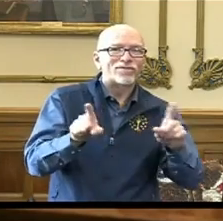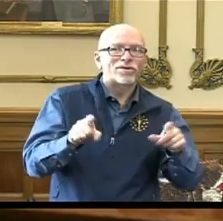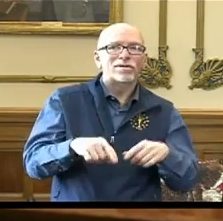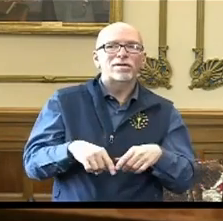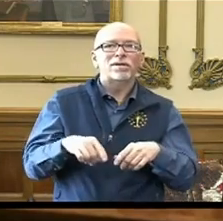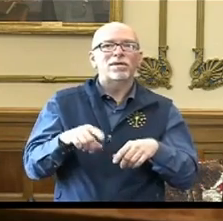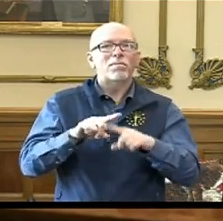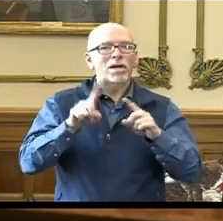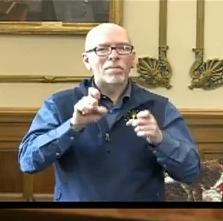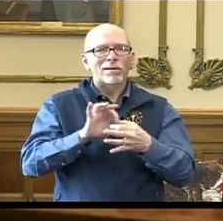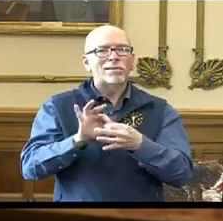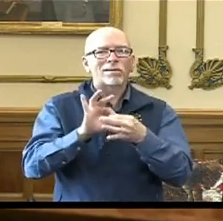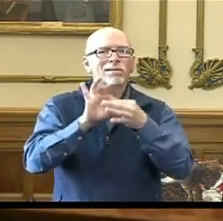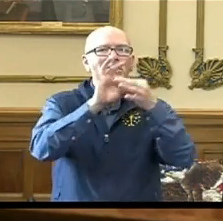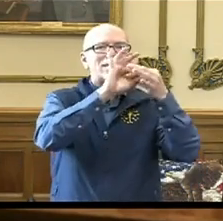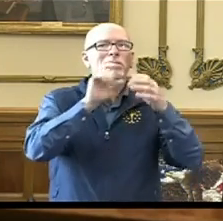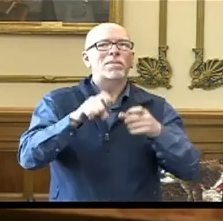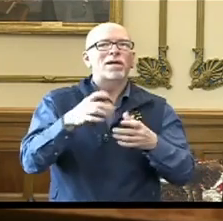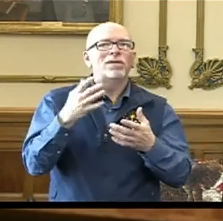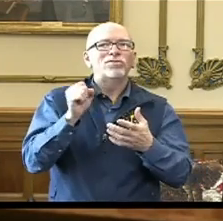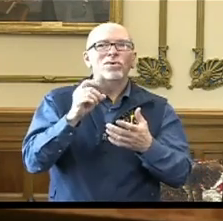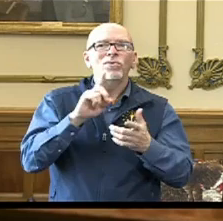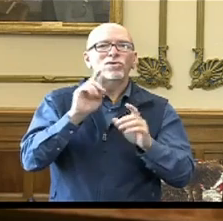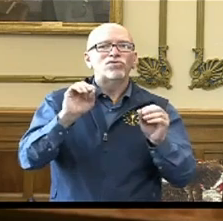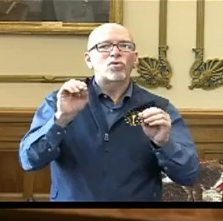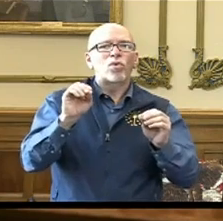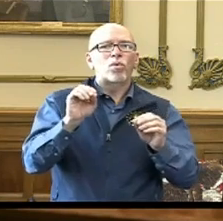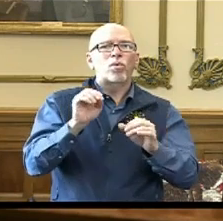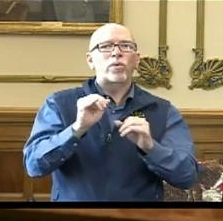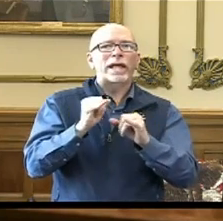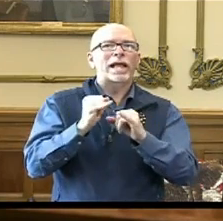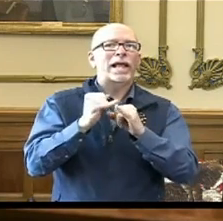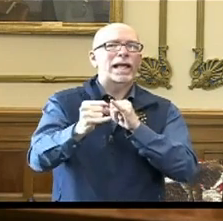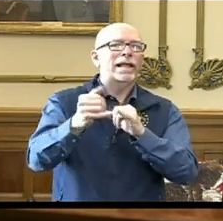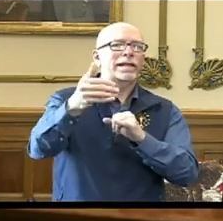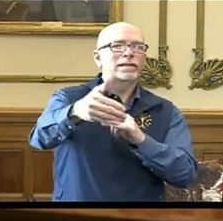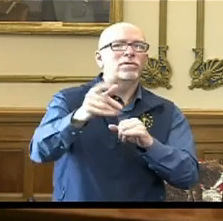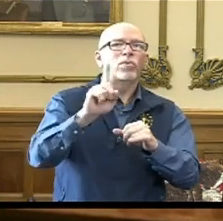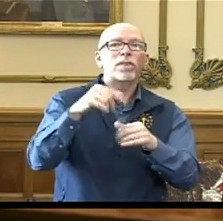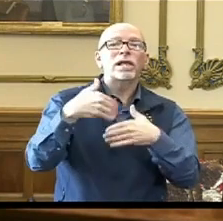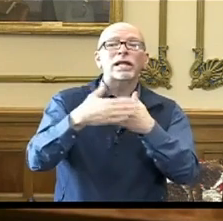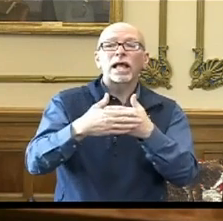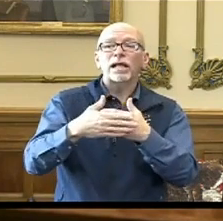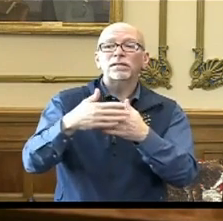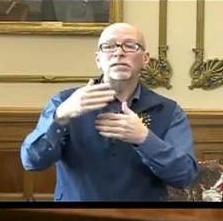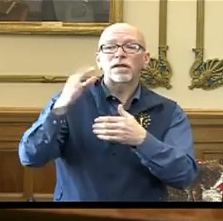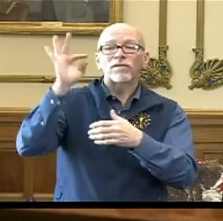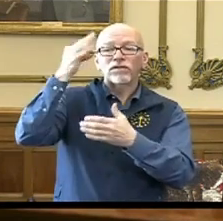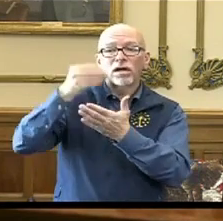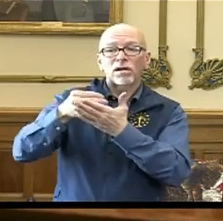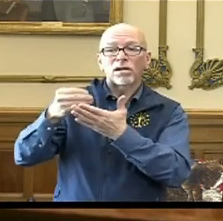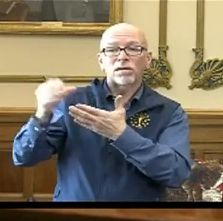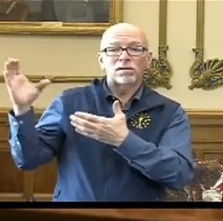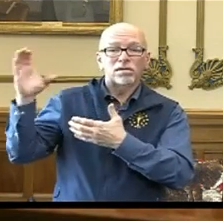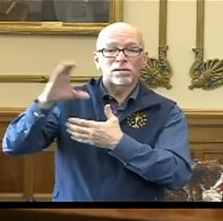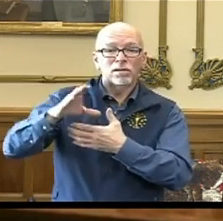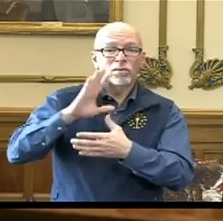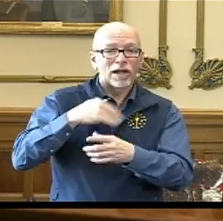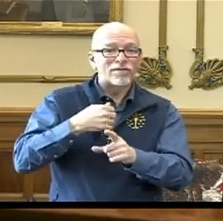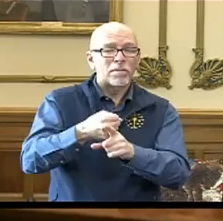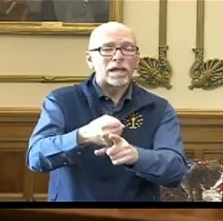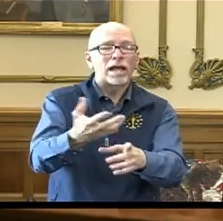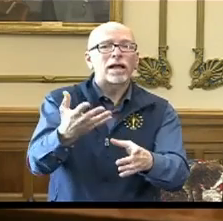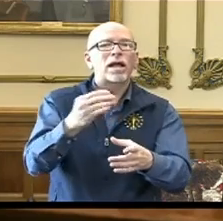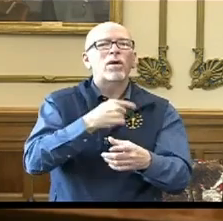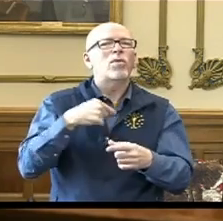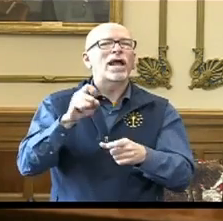to the fact that there is an end to where that next marginal federal dollar just won't have the impact. And then we got to be